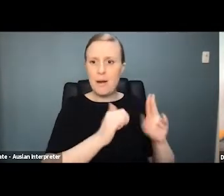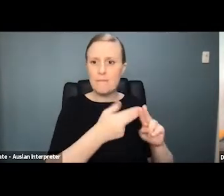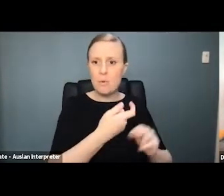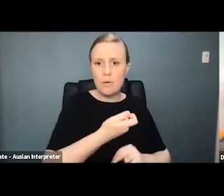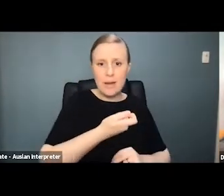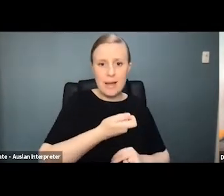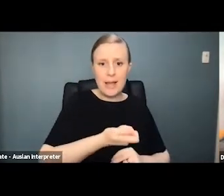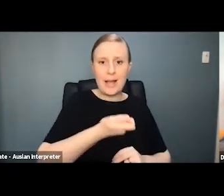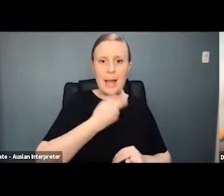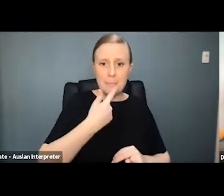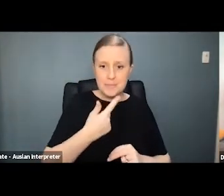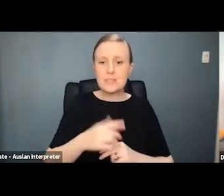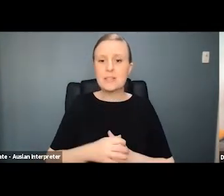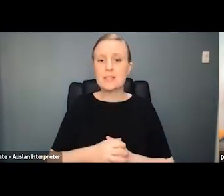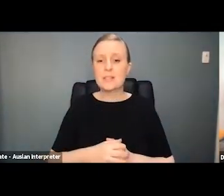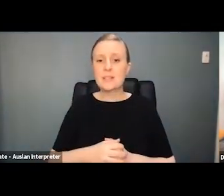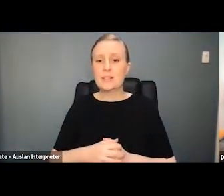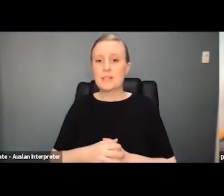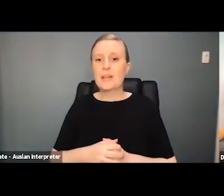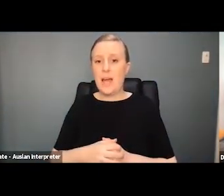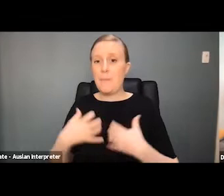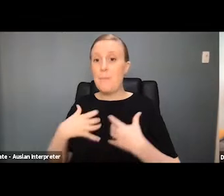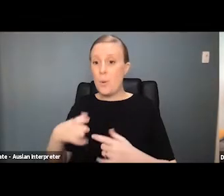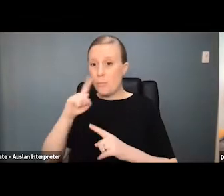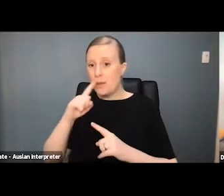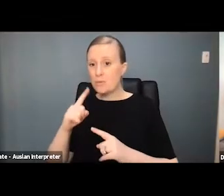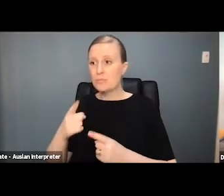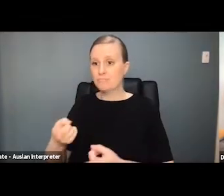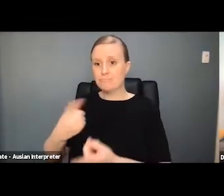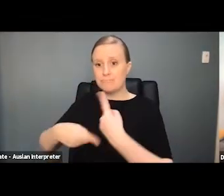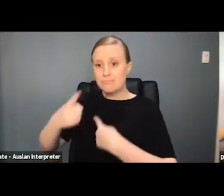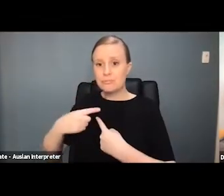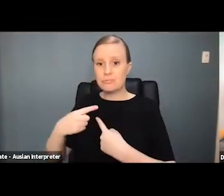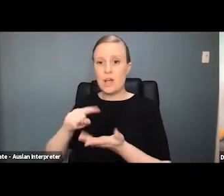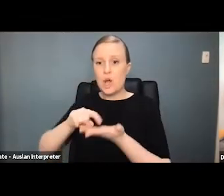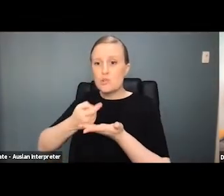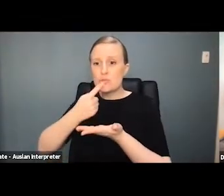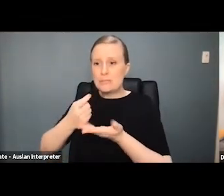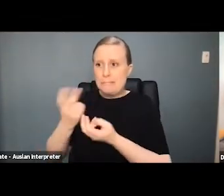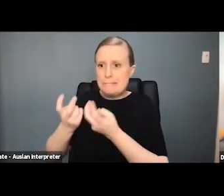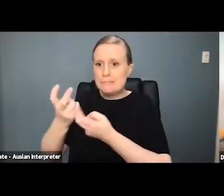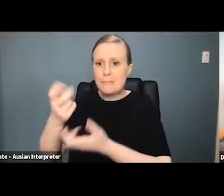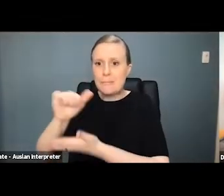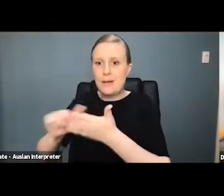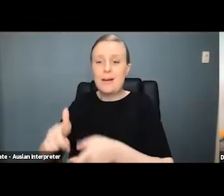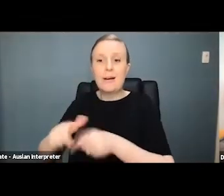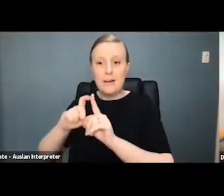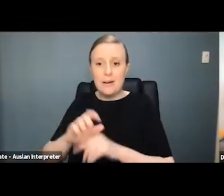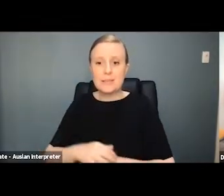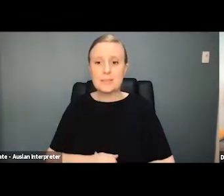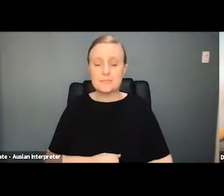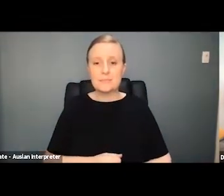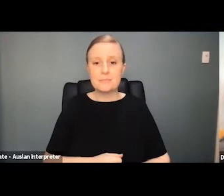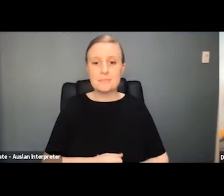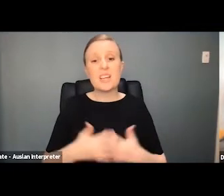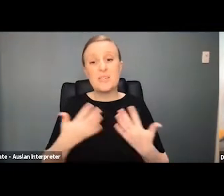caps were difficult or very difficult to obtain. But as we can see, the majority of people do still perceive them as being kind of